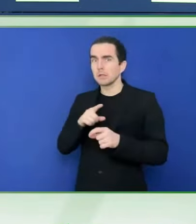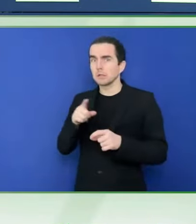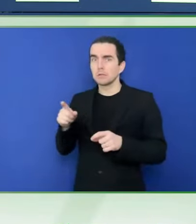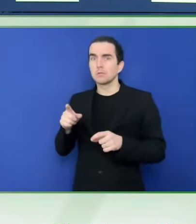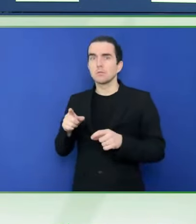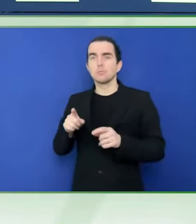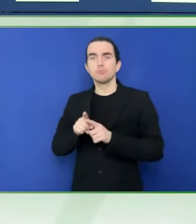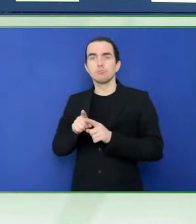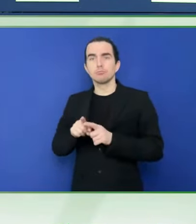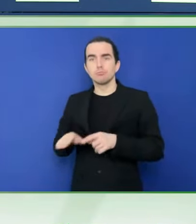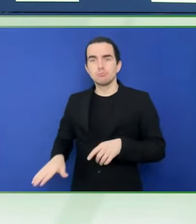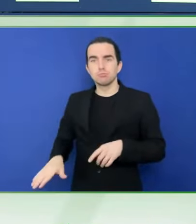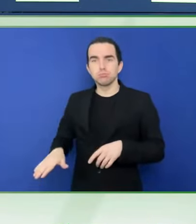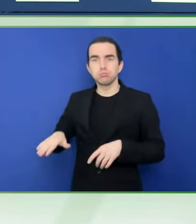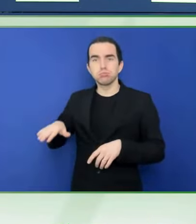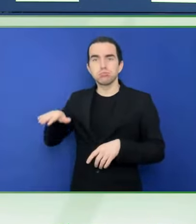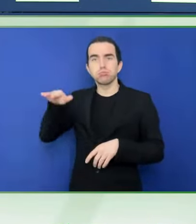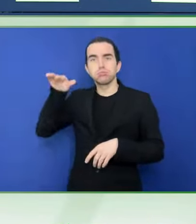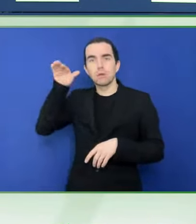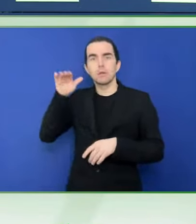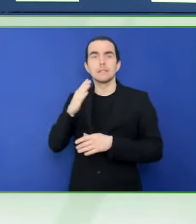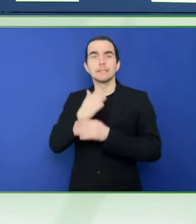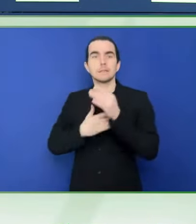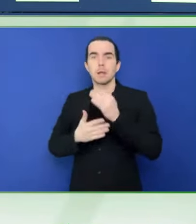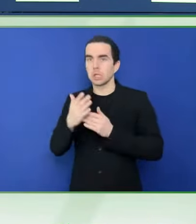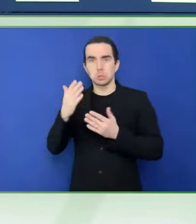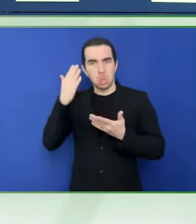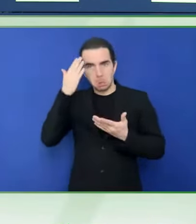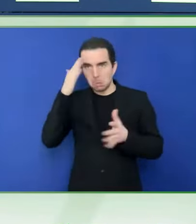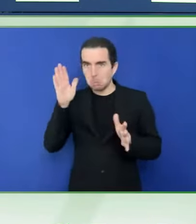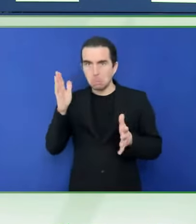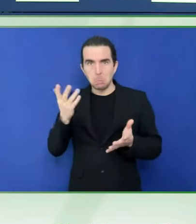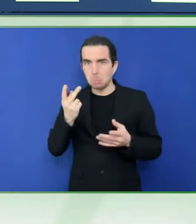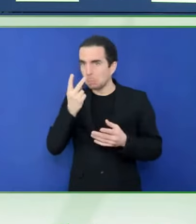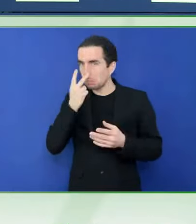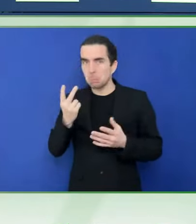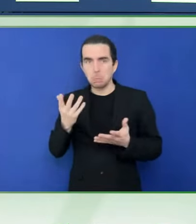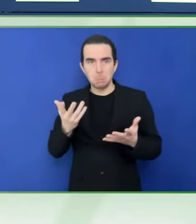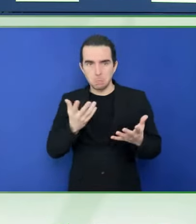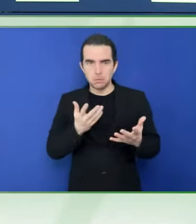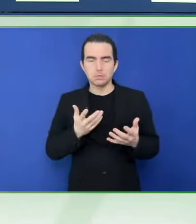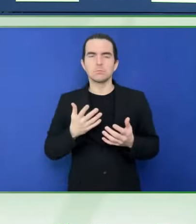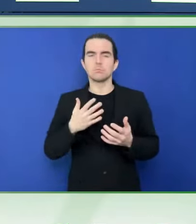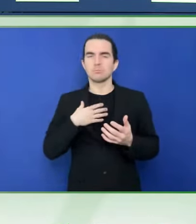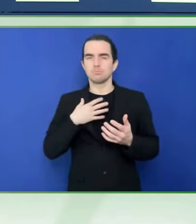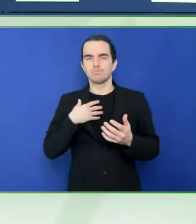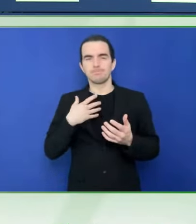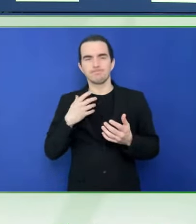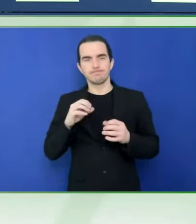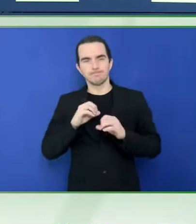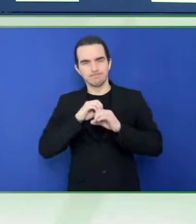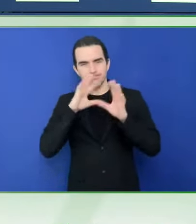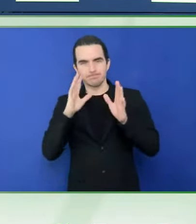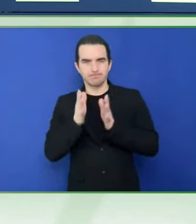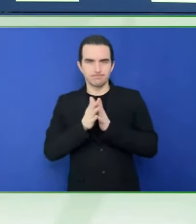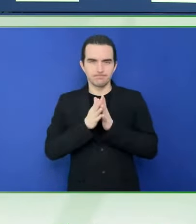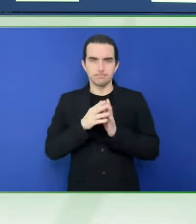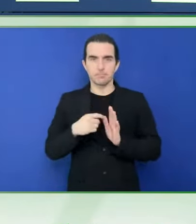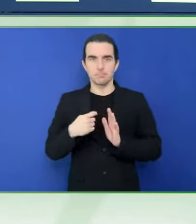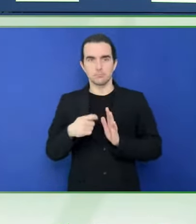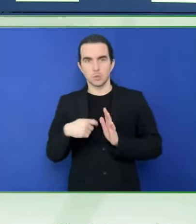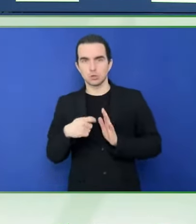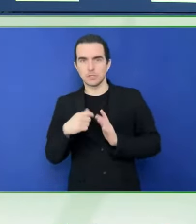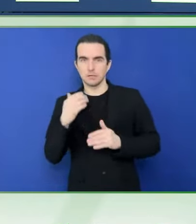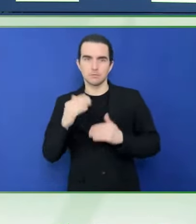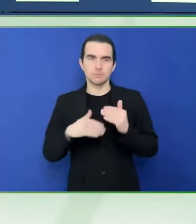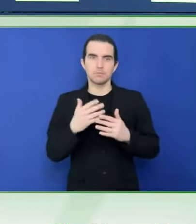old. So he doesn't use Braille for many reasons.